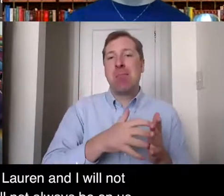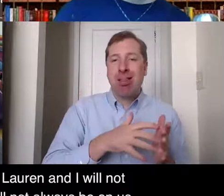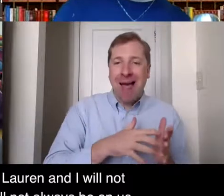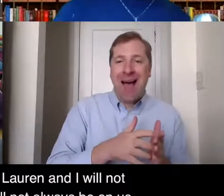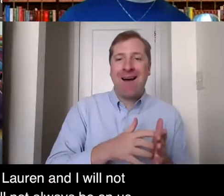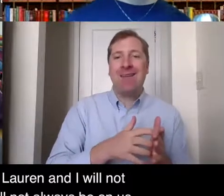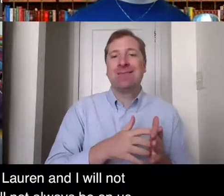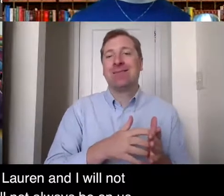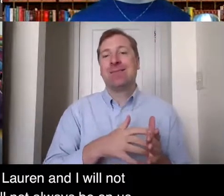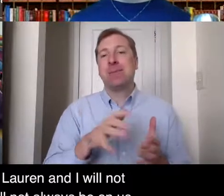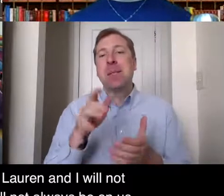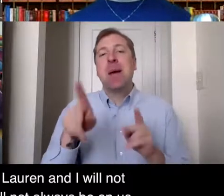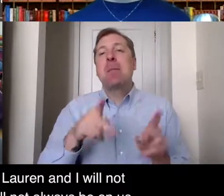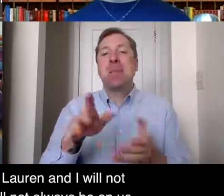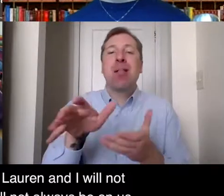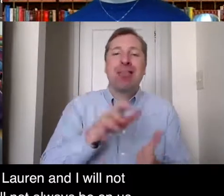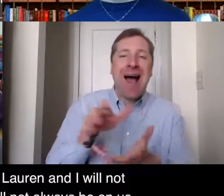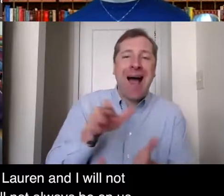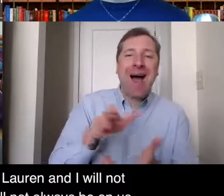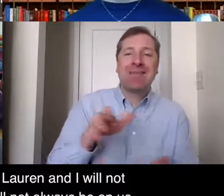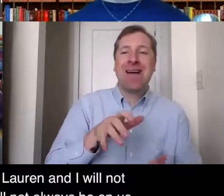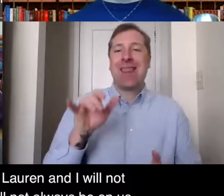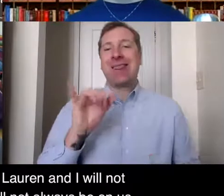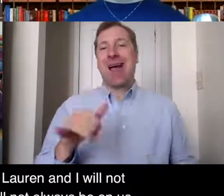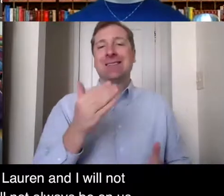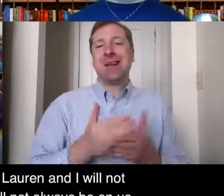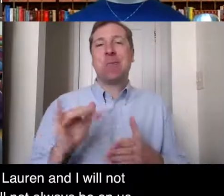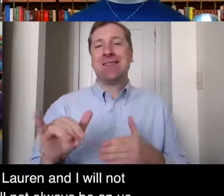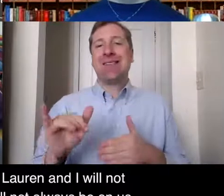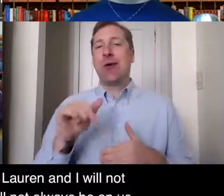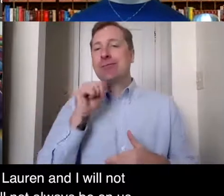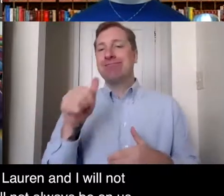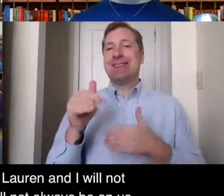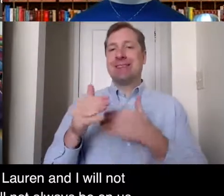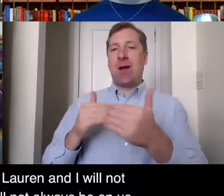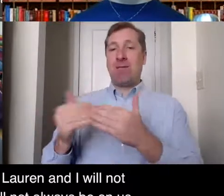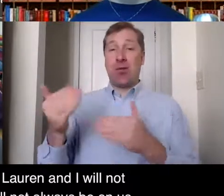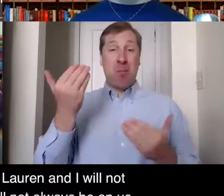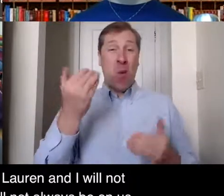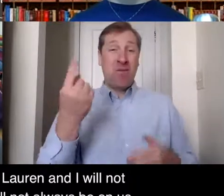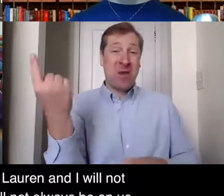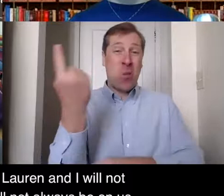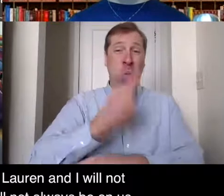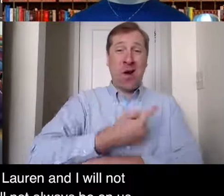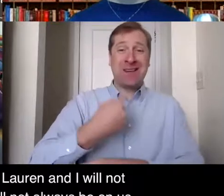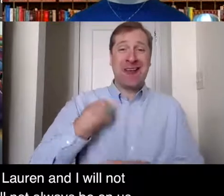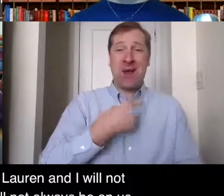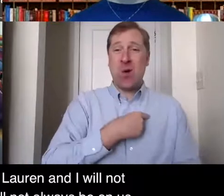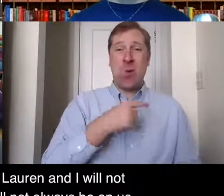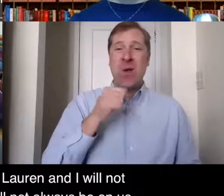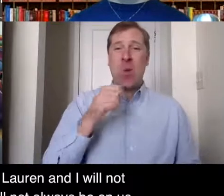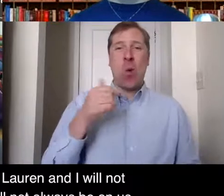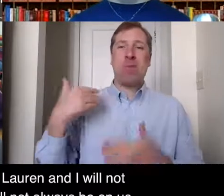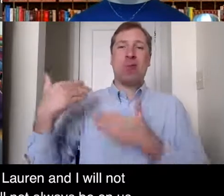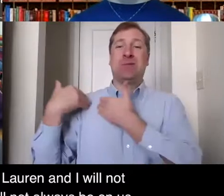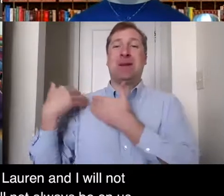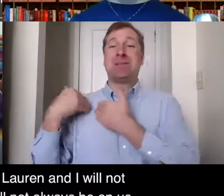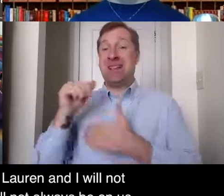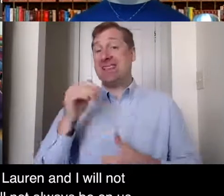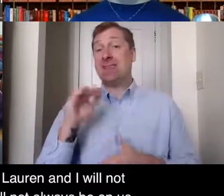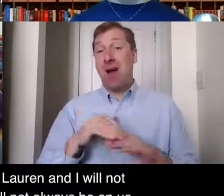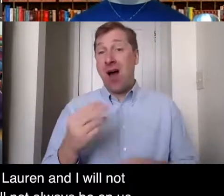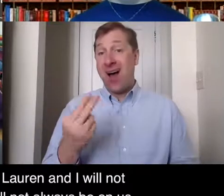hope one day Lauren and I will not have to, the onus will not always be on